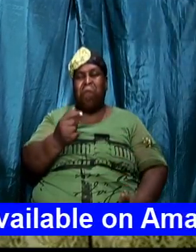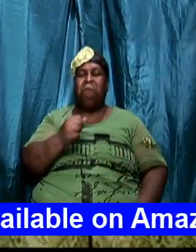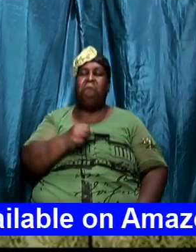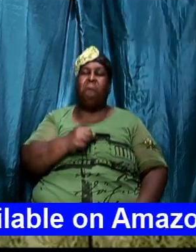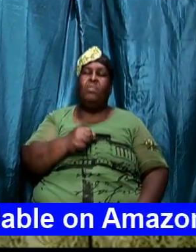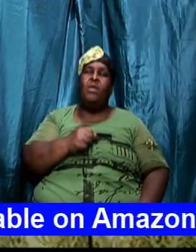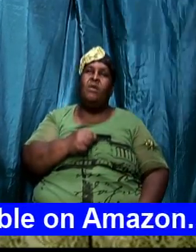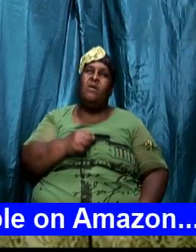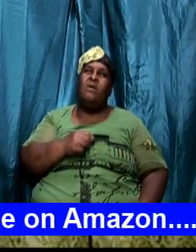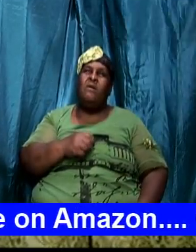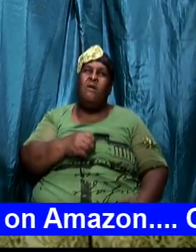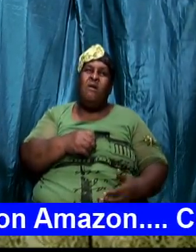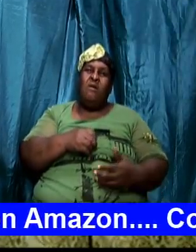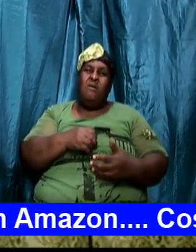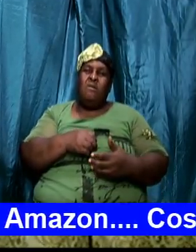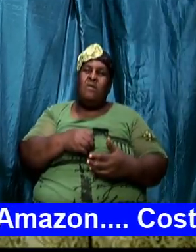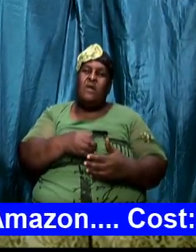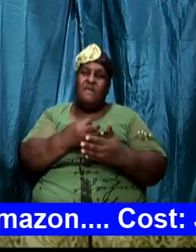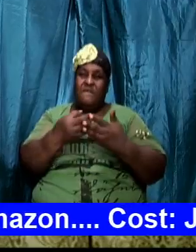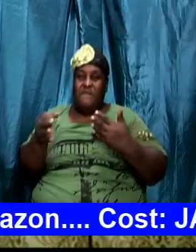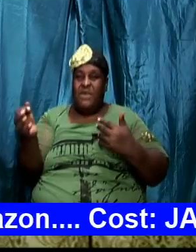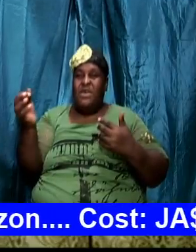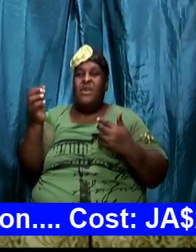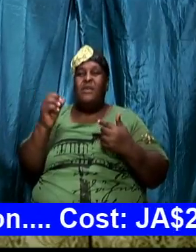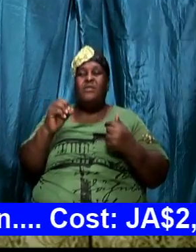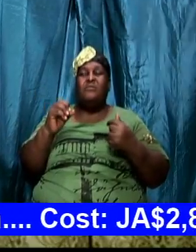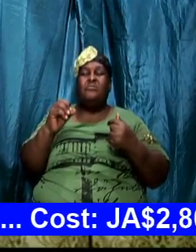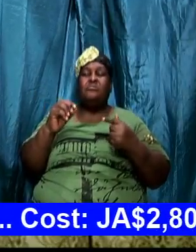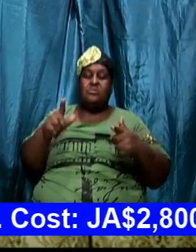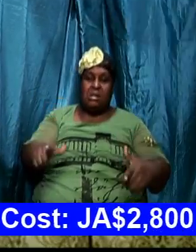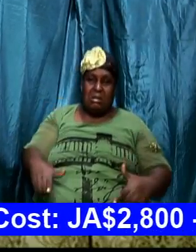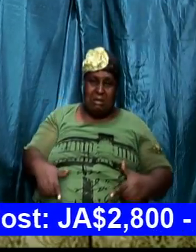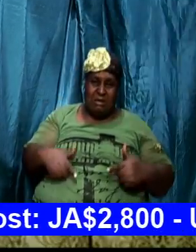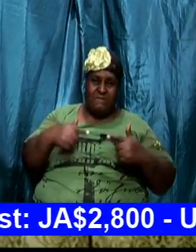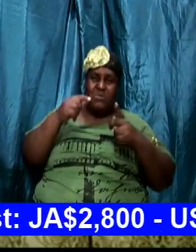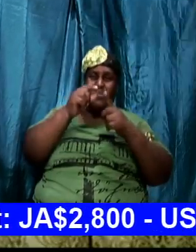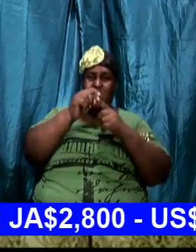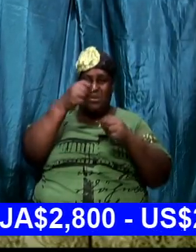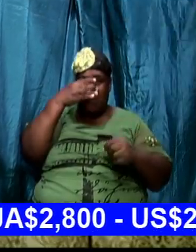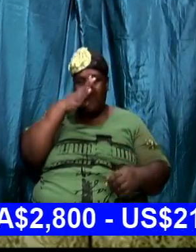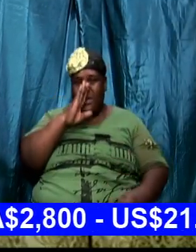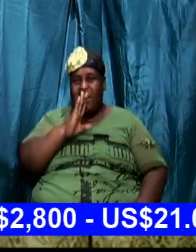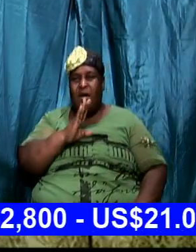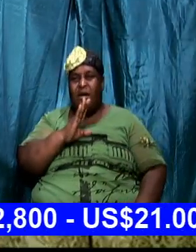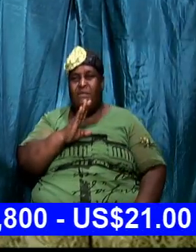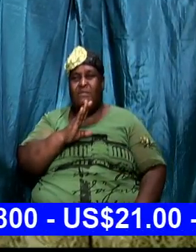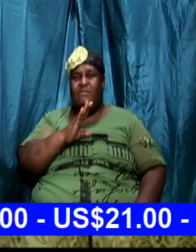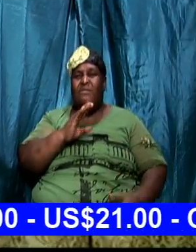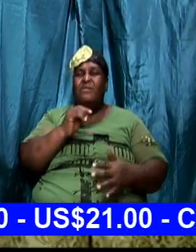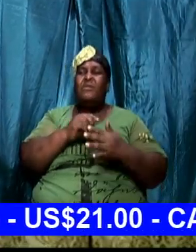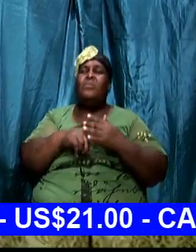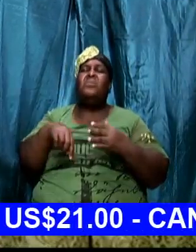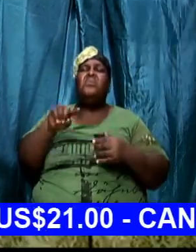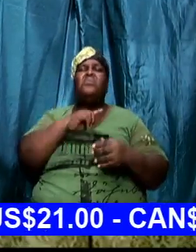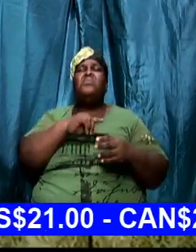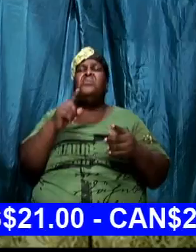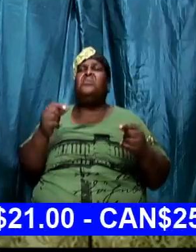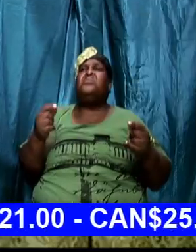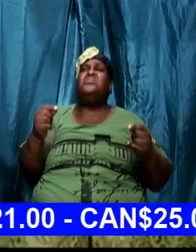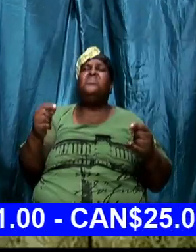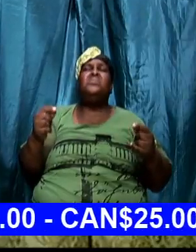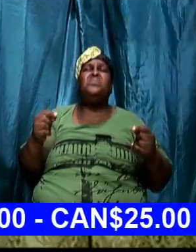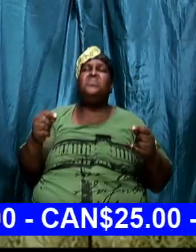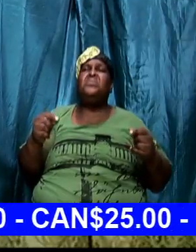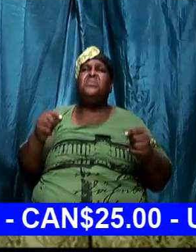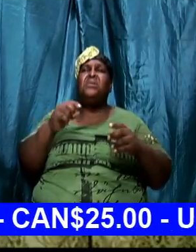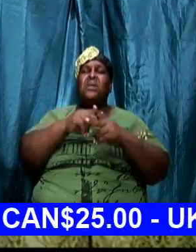and understand the Word, we don't even know that what we are doing in terms of our lives in